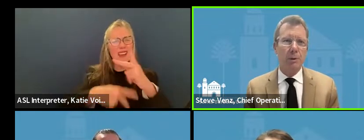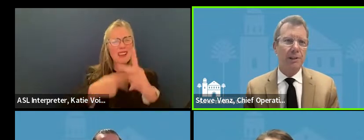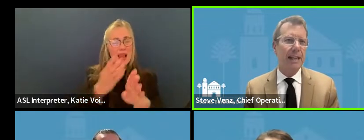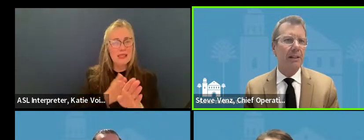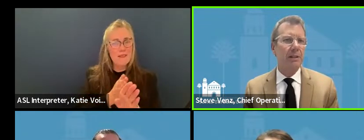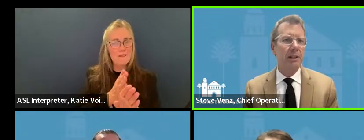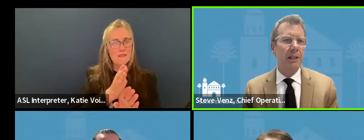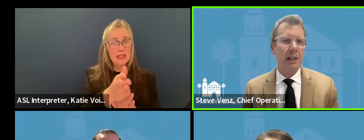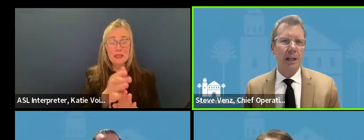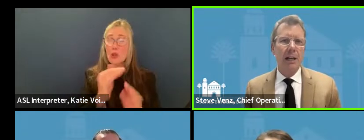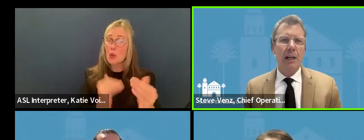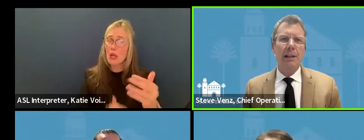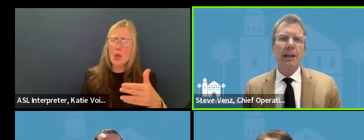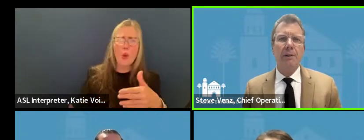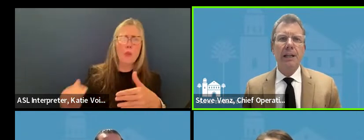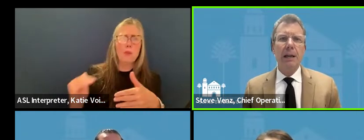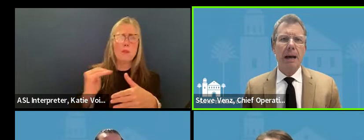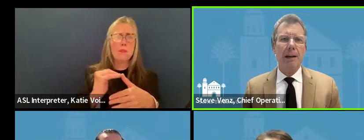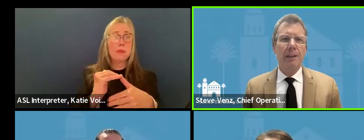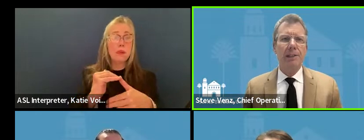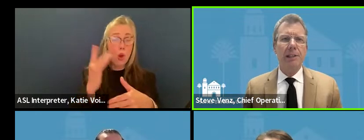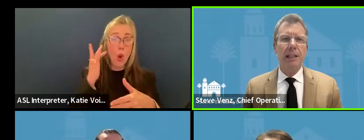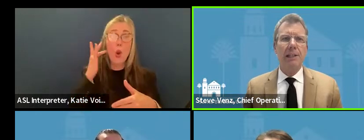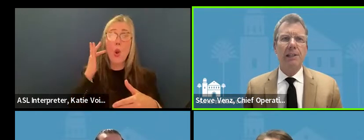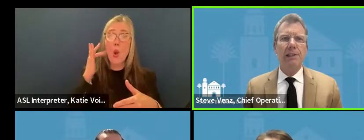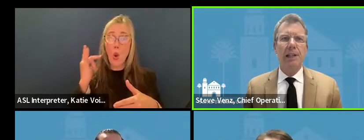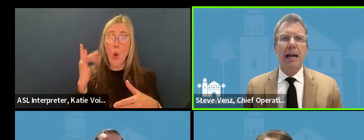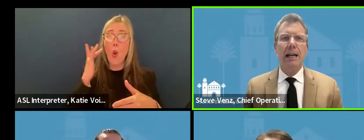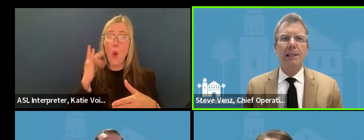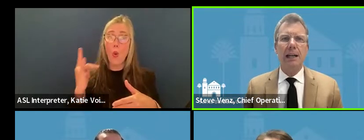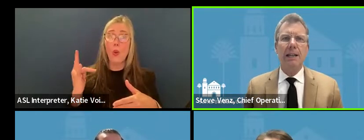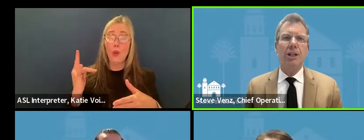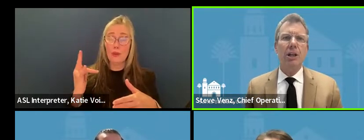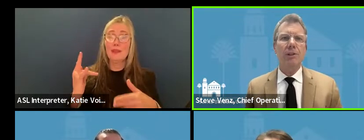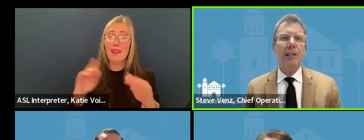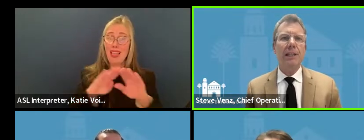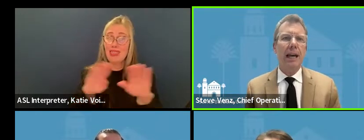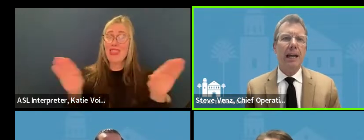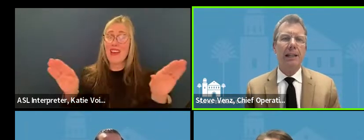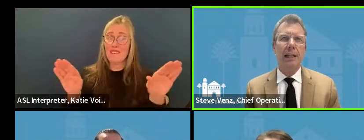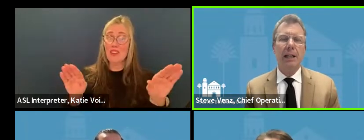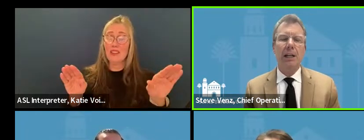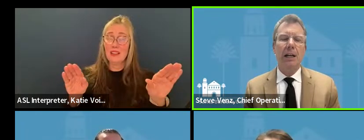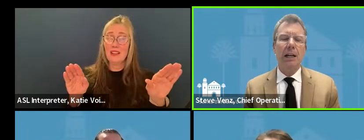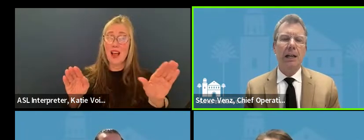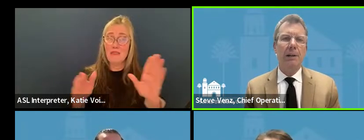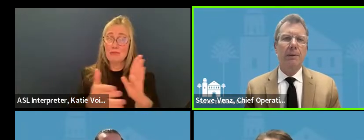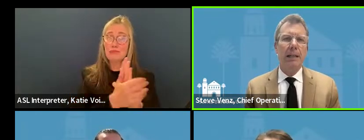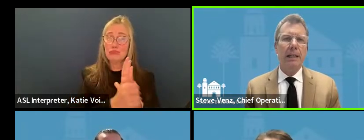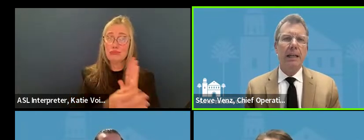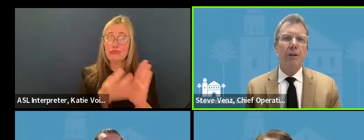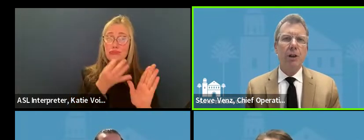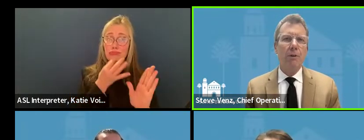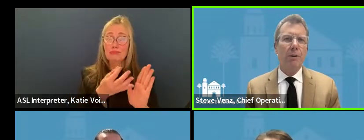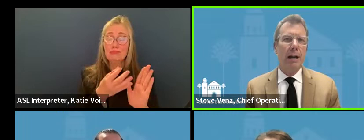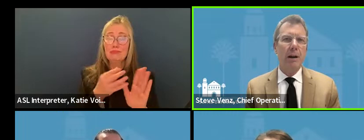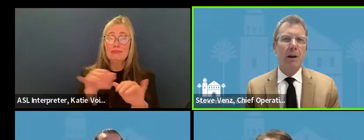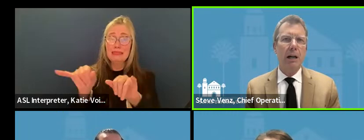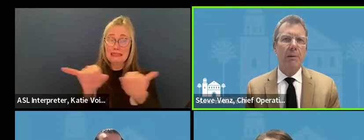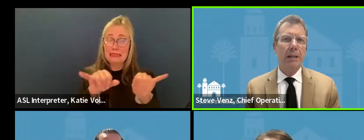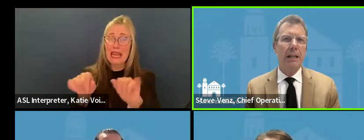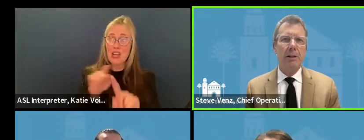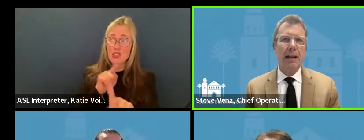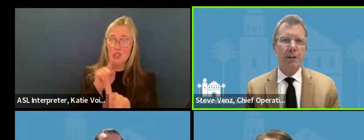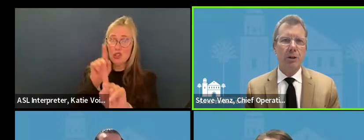a gold standard. The other thing about this is that GeoCentric, even though